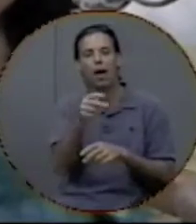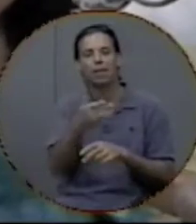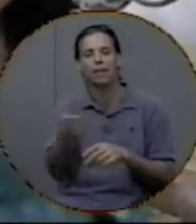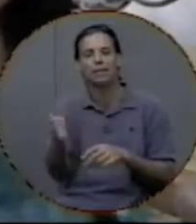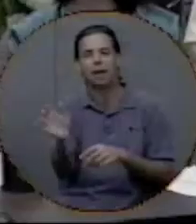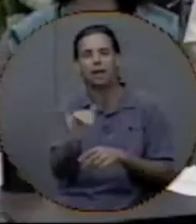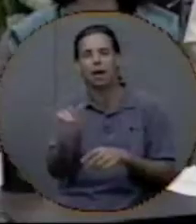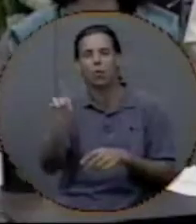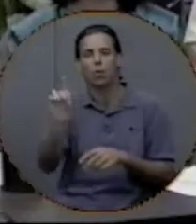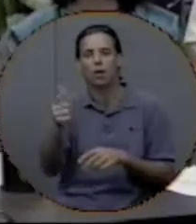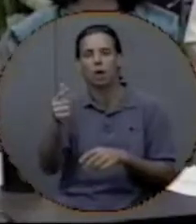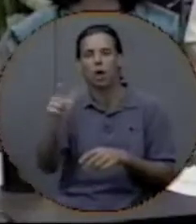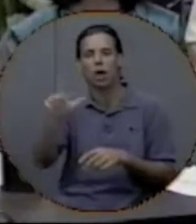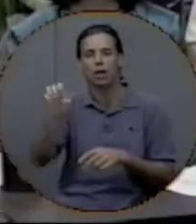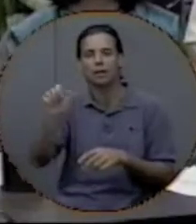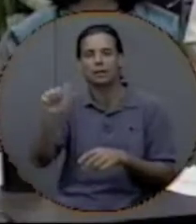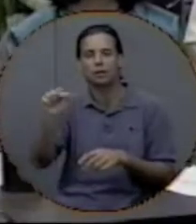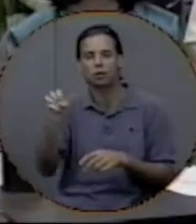dog leash,